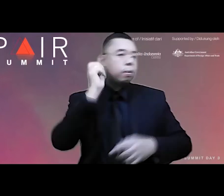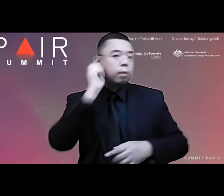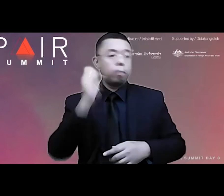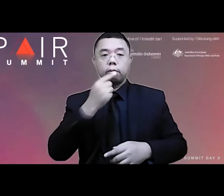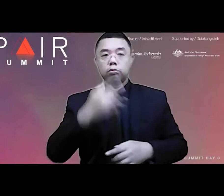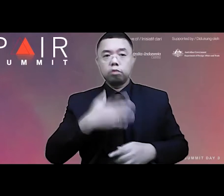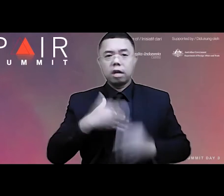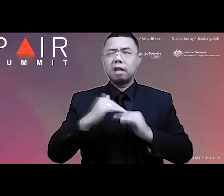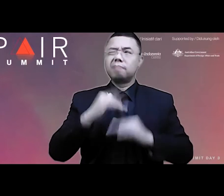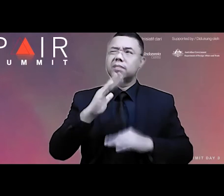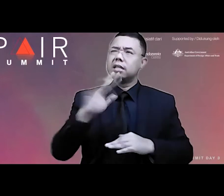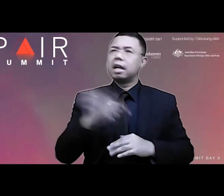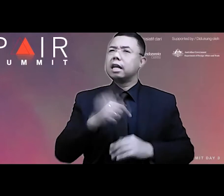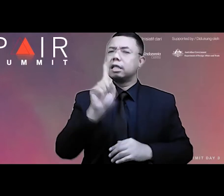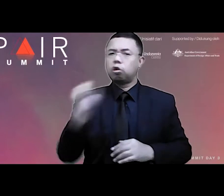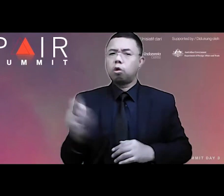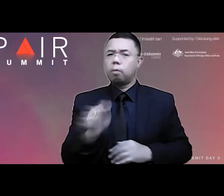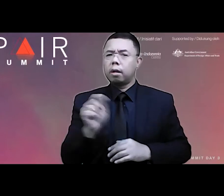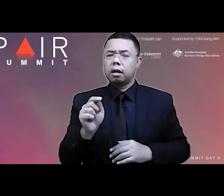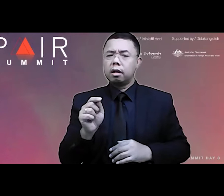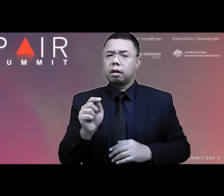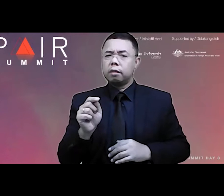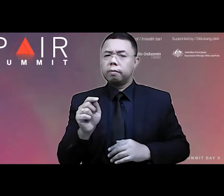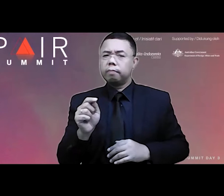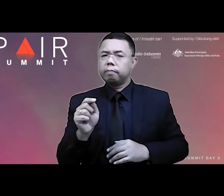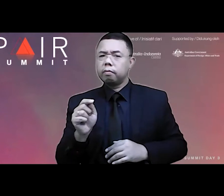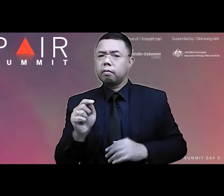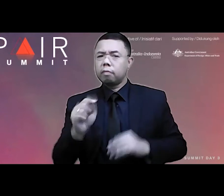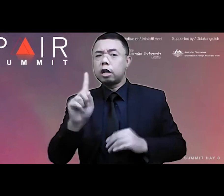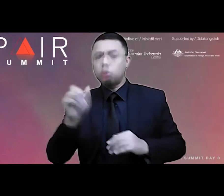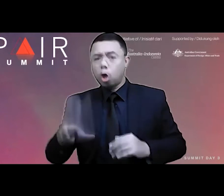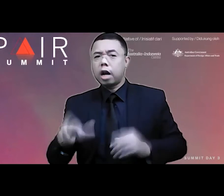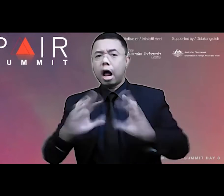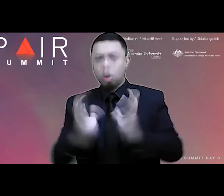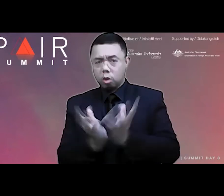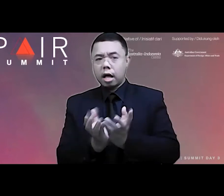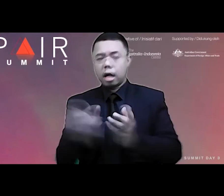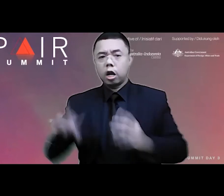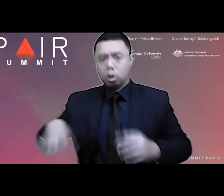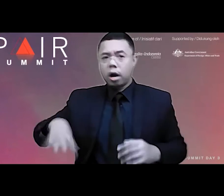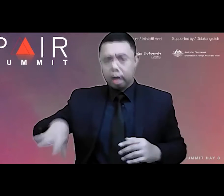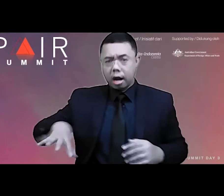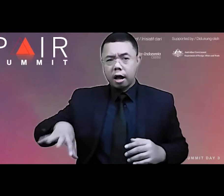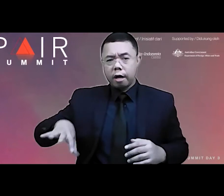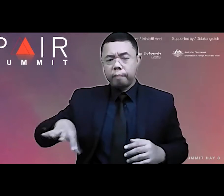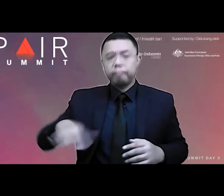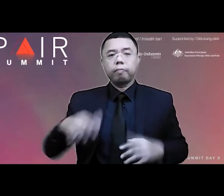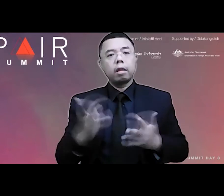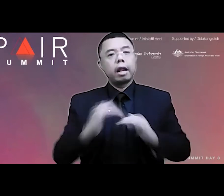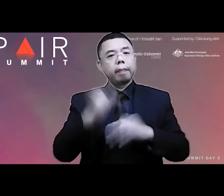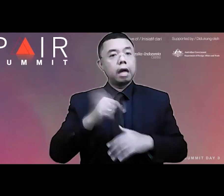or under one dependent family or household in